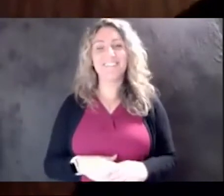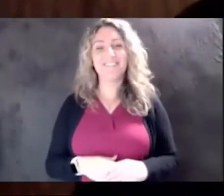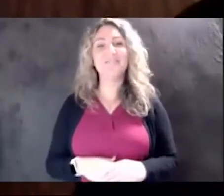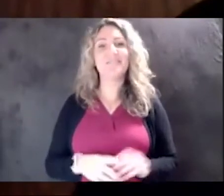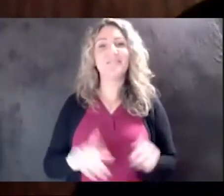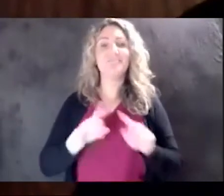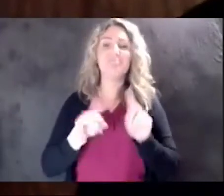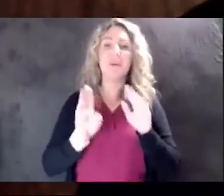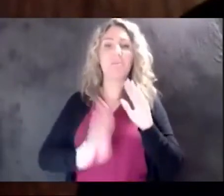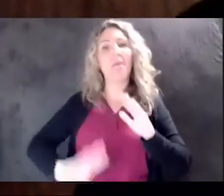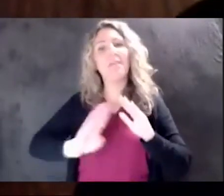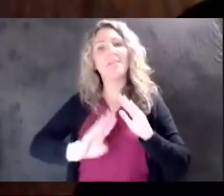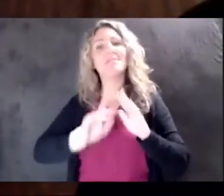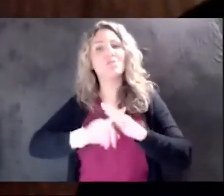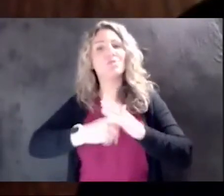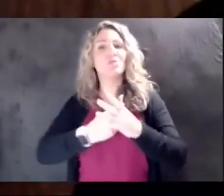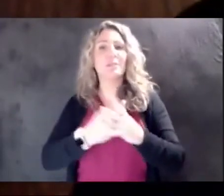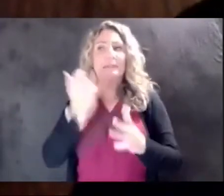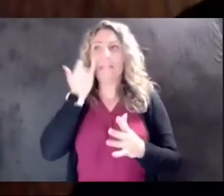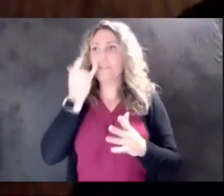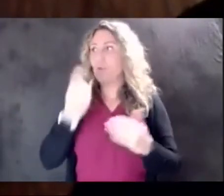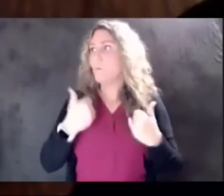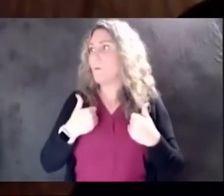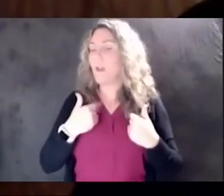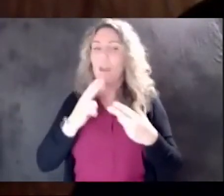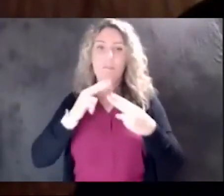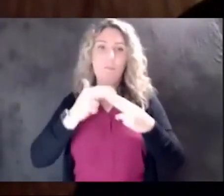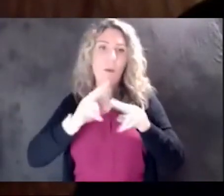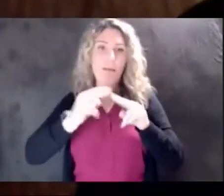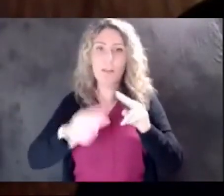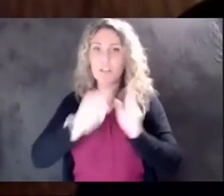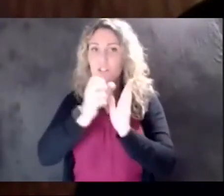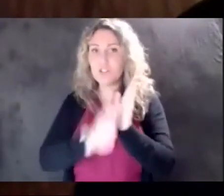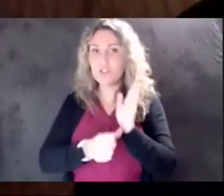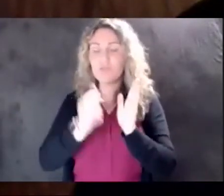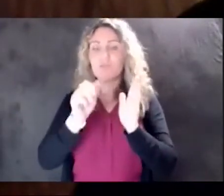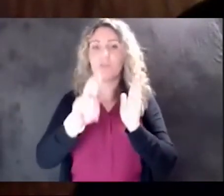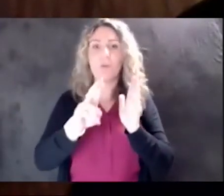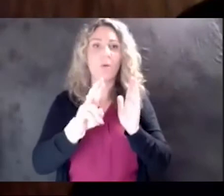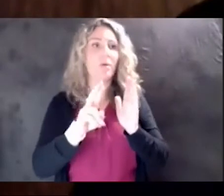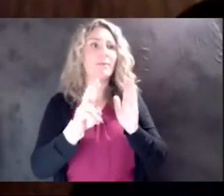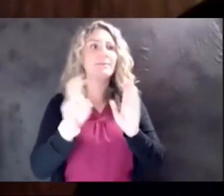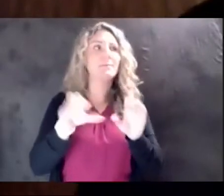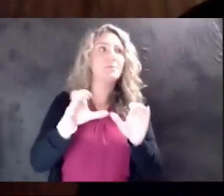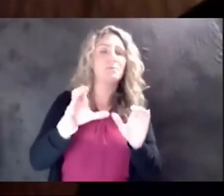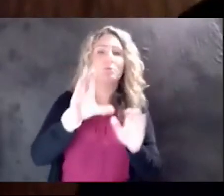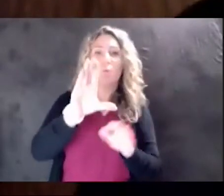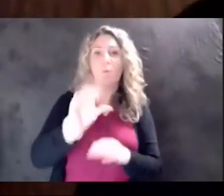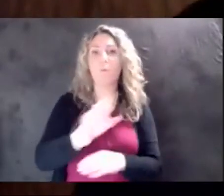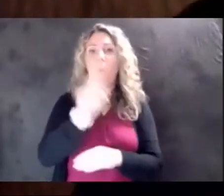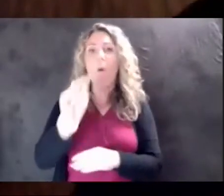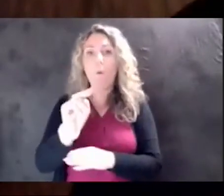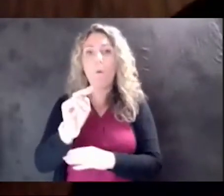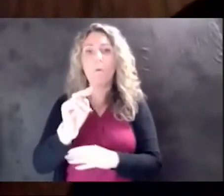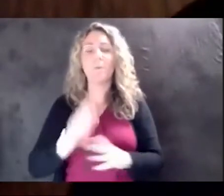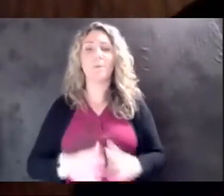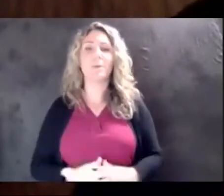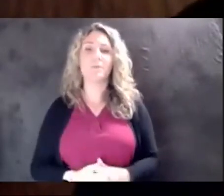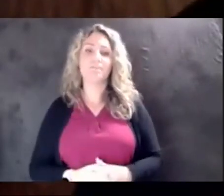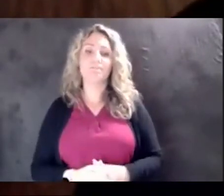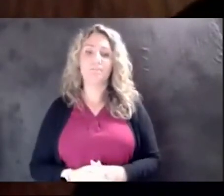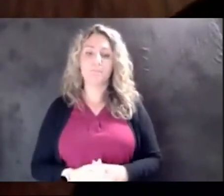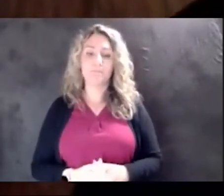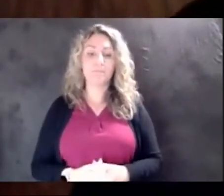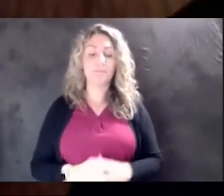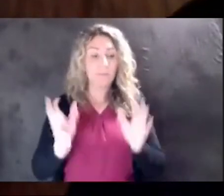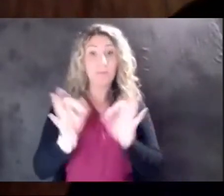basically starting. And whether you have weight loss surgery or you're doing it on your own, the key